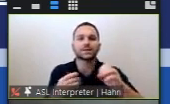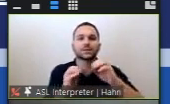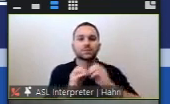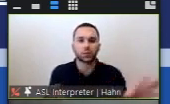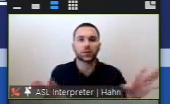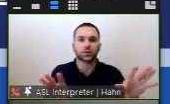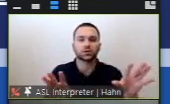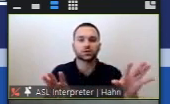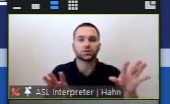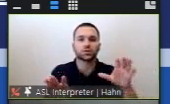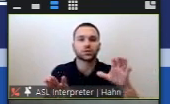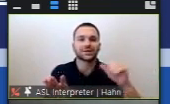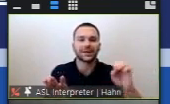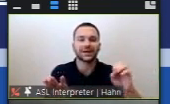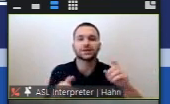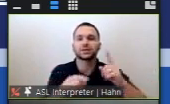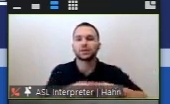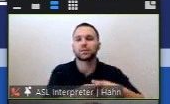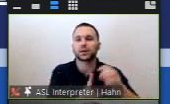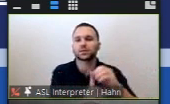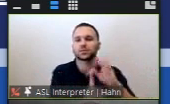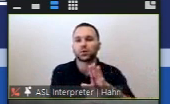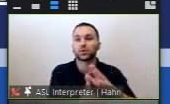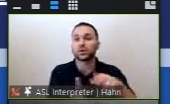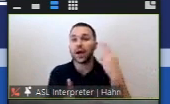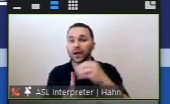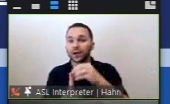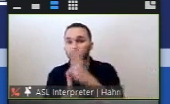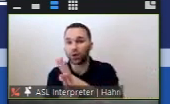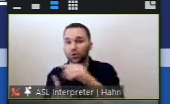exposure. And so the more exposure you have, the increased likelihood